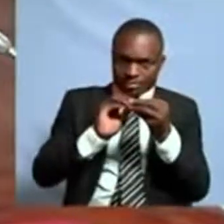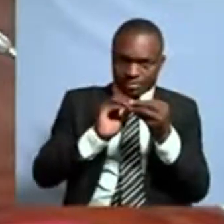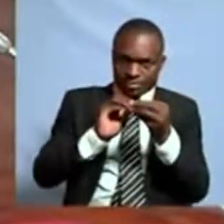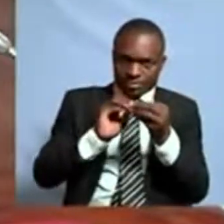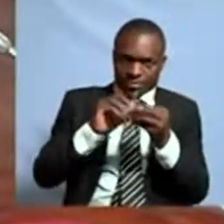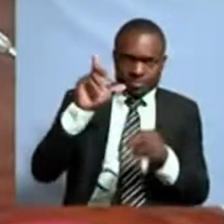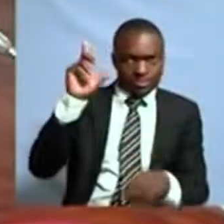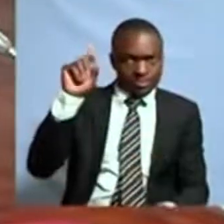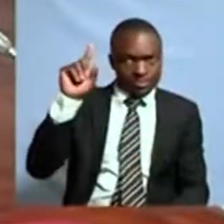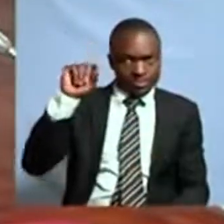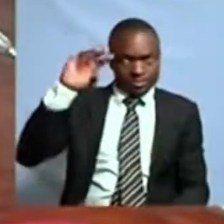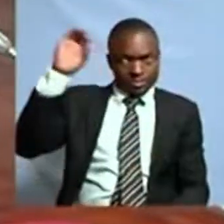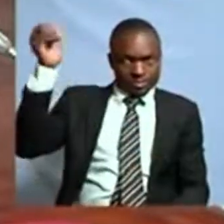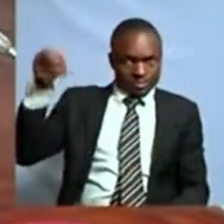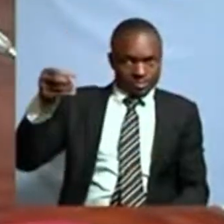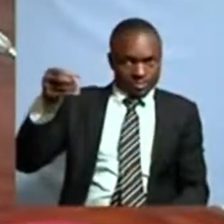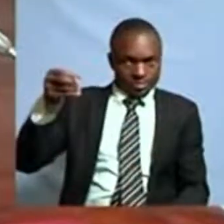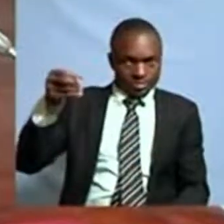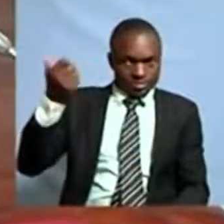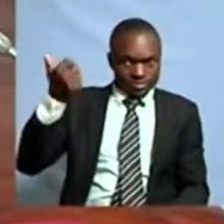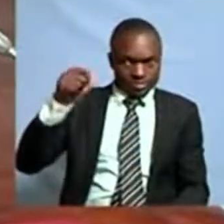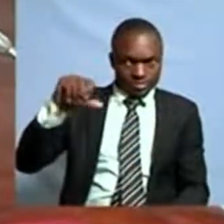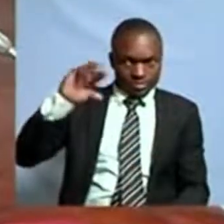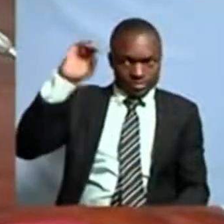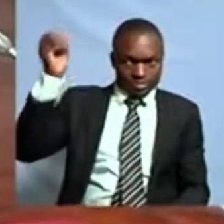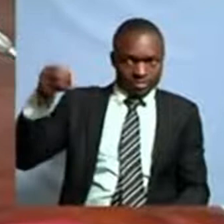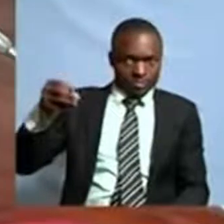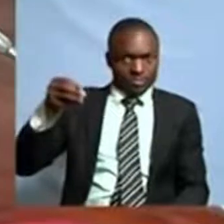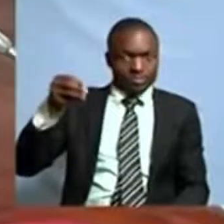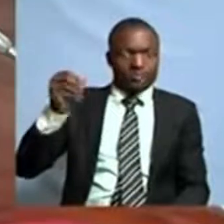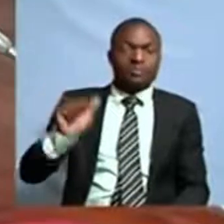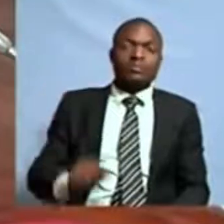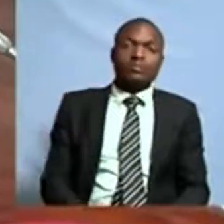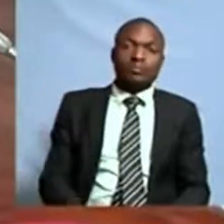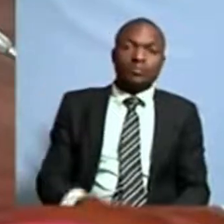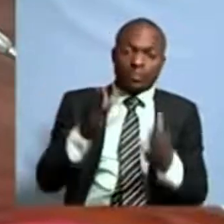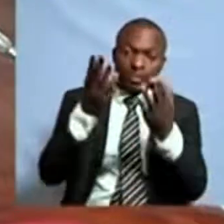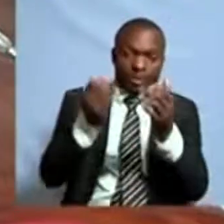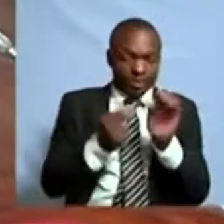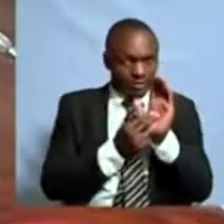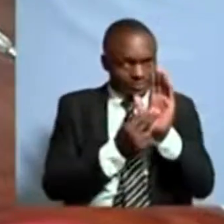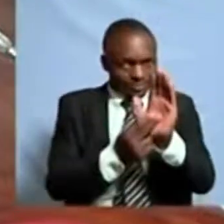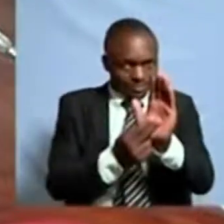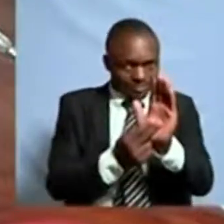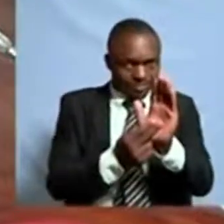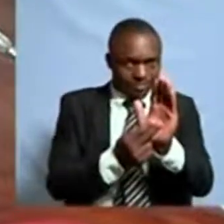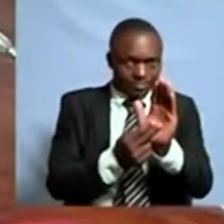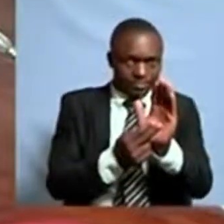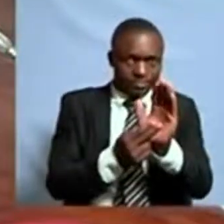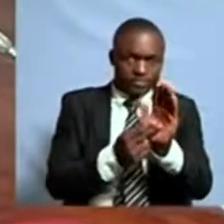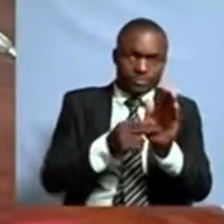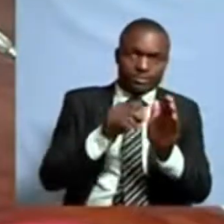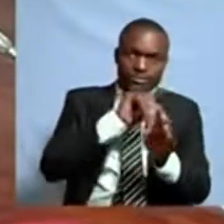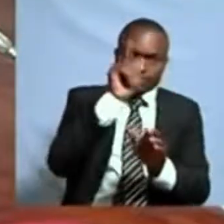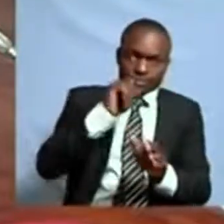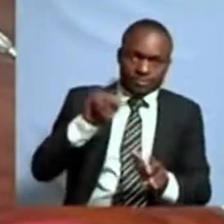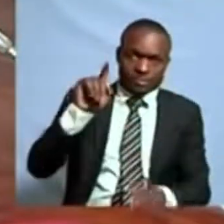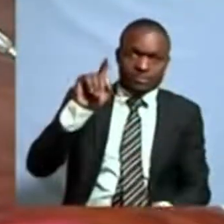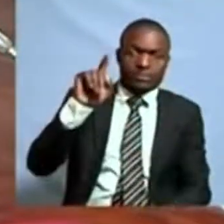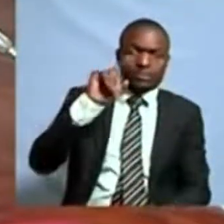20% to 10%. We want to indicate, Chair, that Zambia Federation of